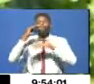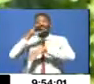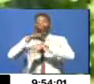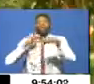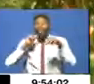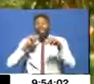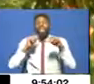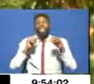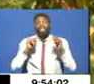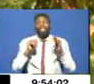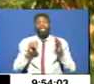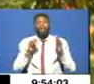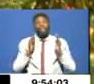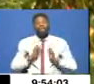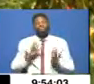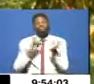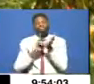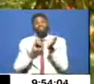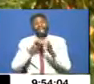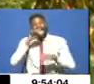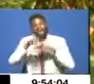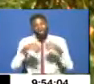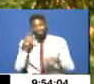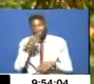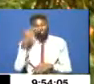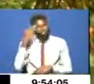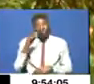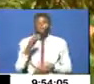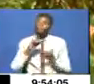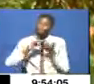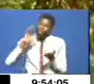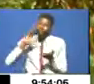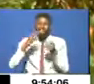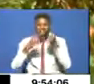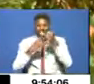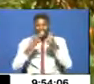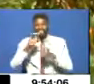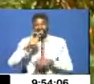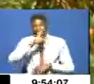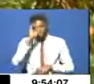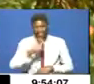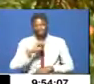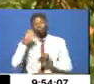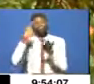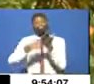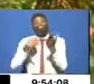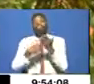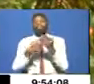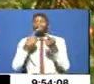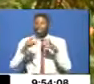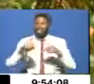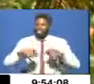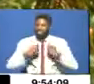clientele, 90% were European. And it was very exciting